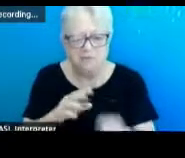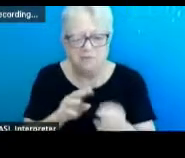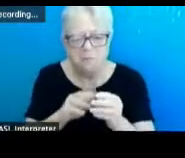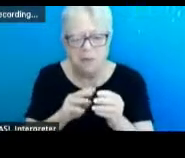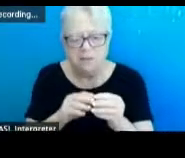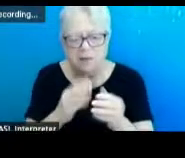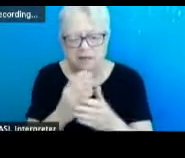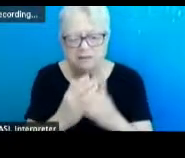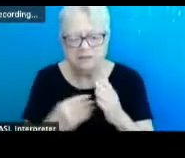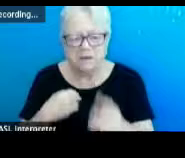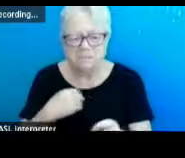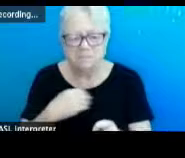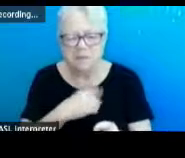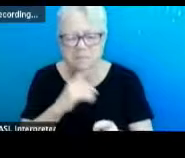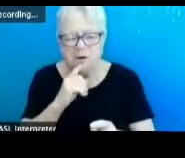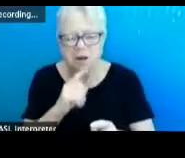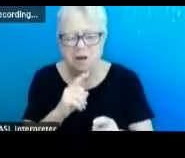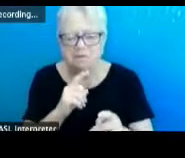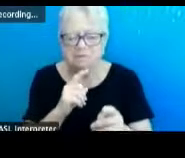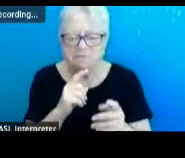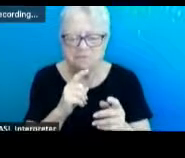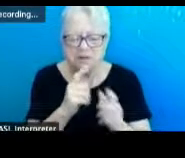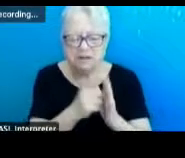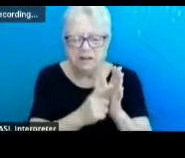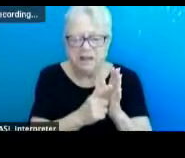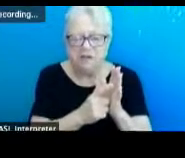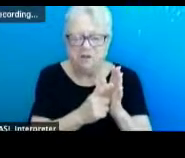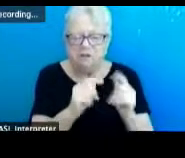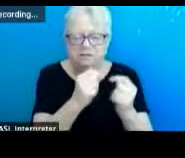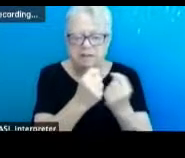of the Strumwasser team at times present.